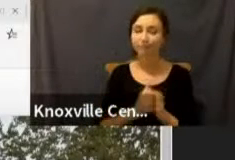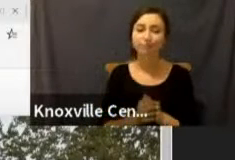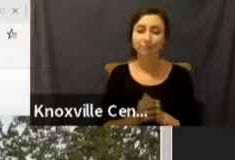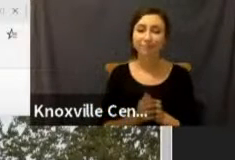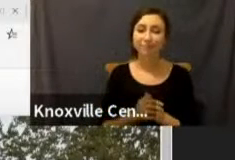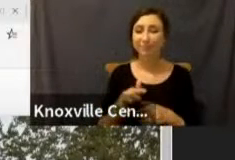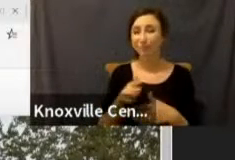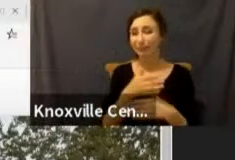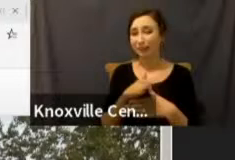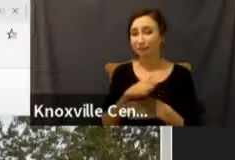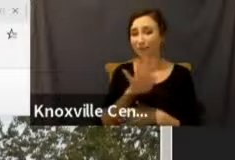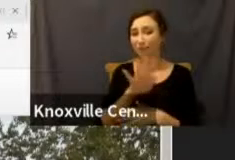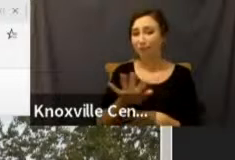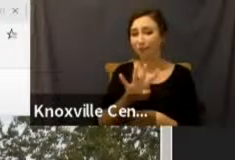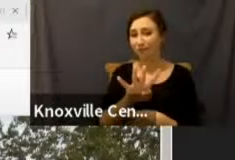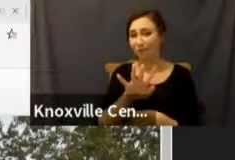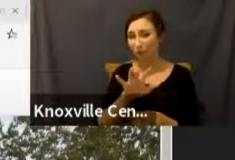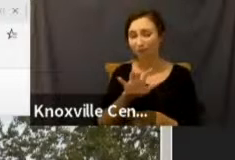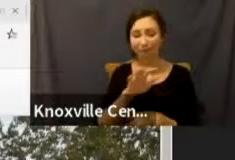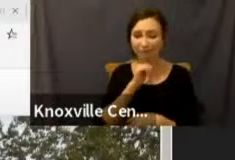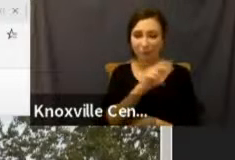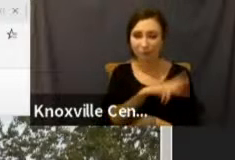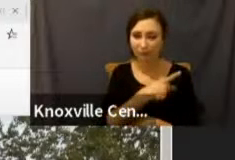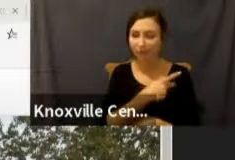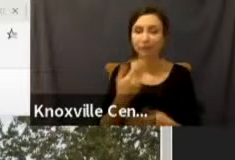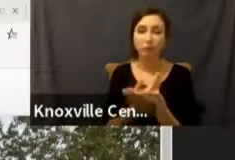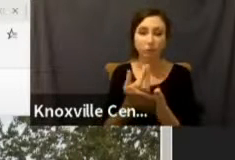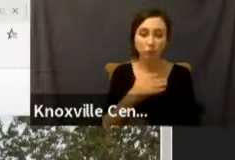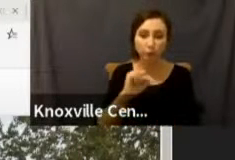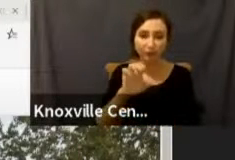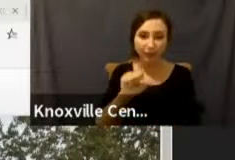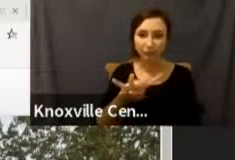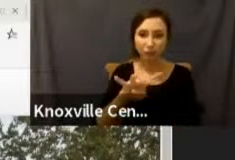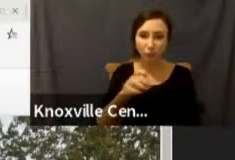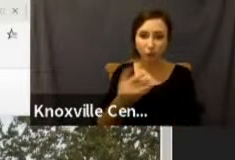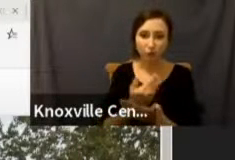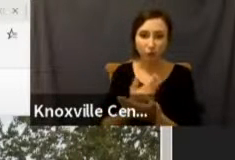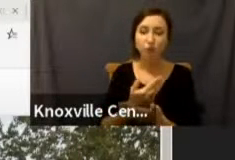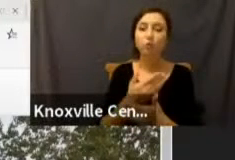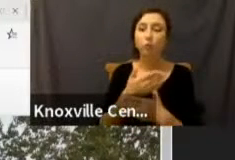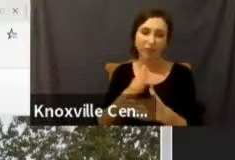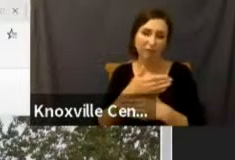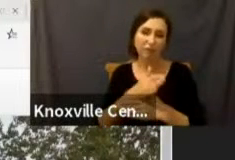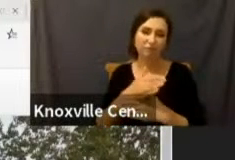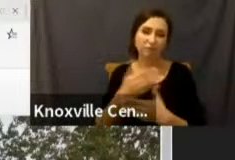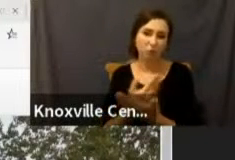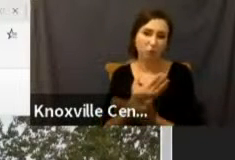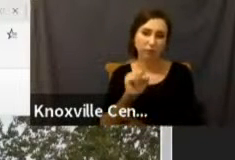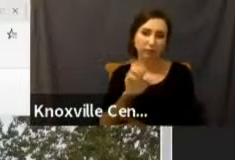to 400 new cases a day over the last several days.